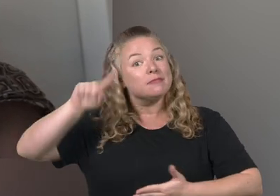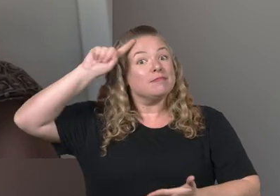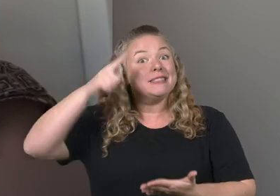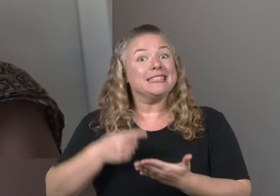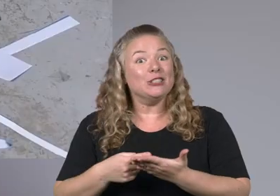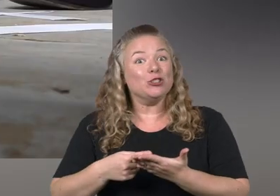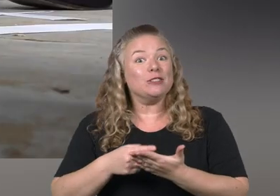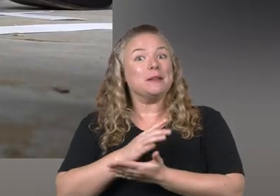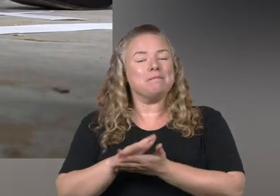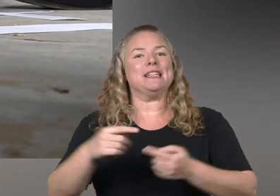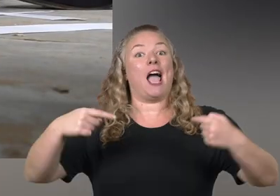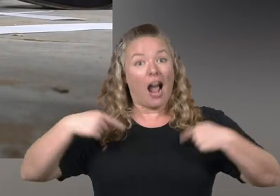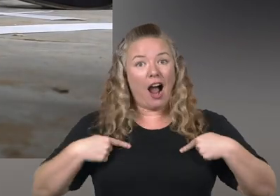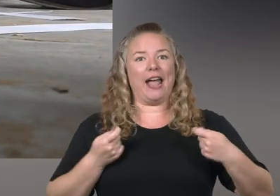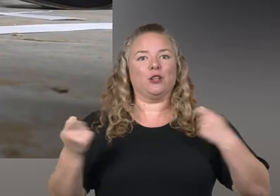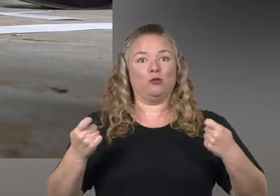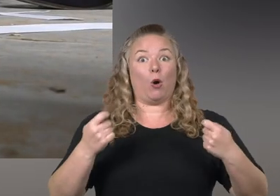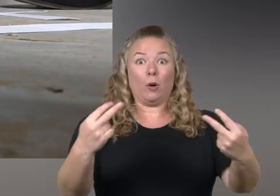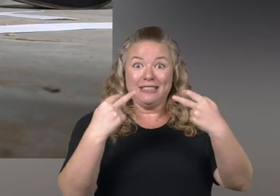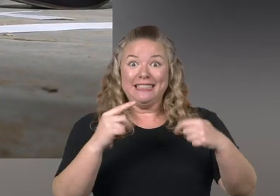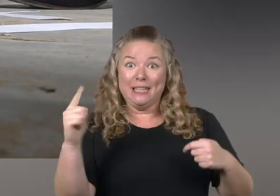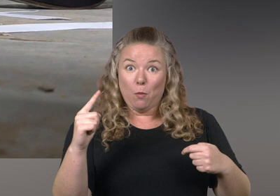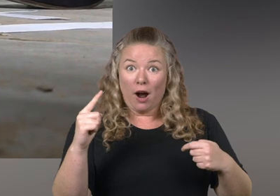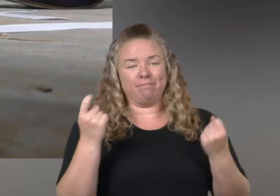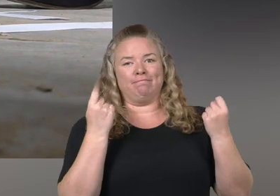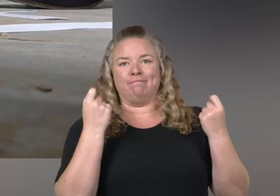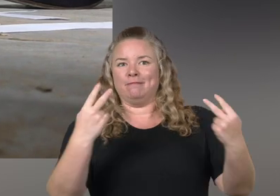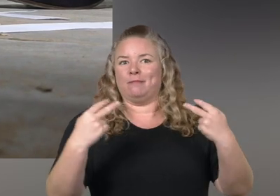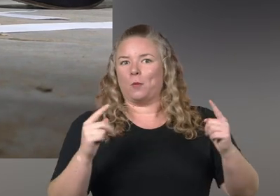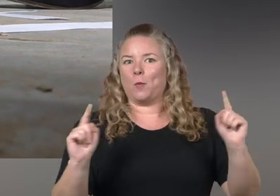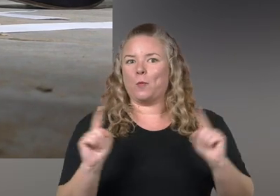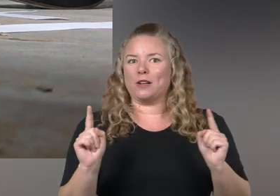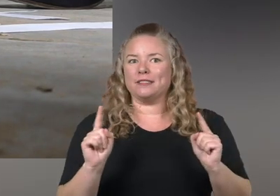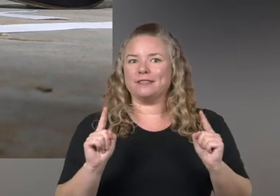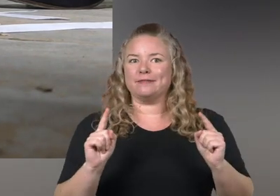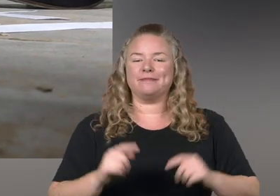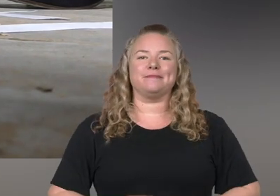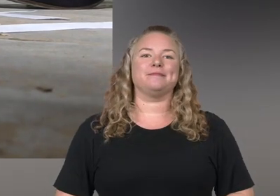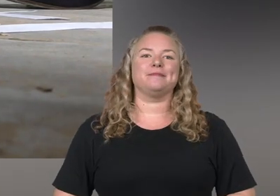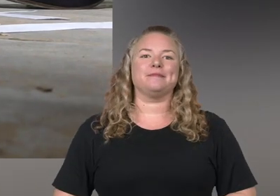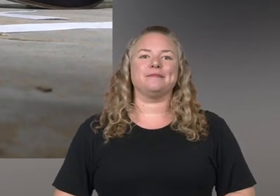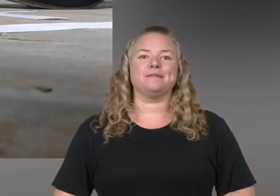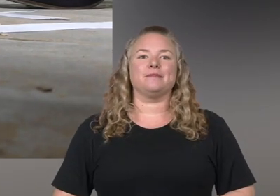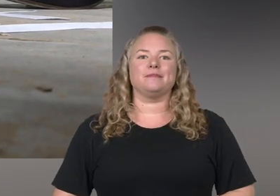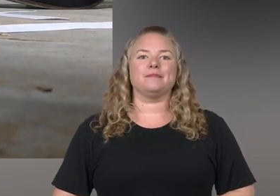the floorscape, I'm in control of what is seen and what's perceived.